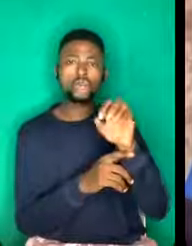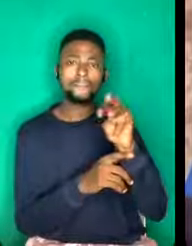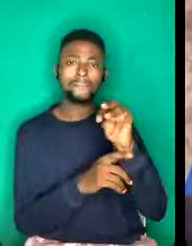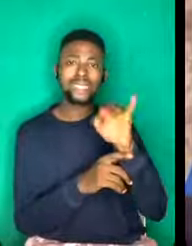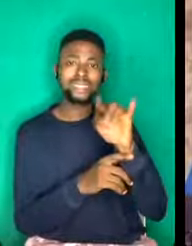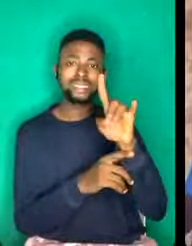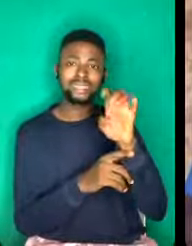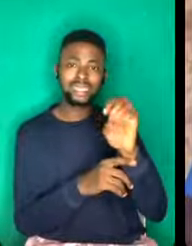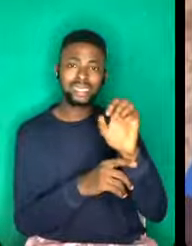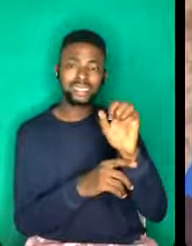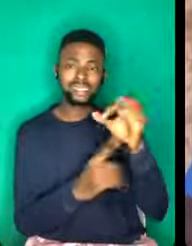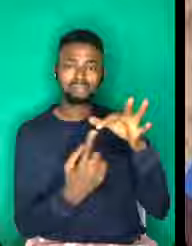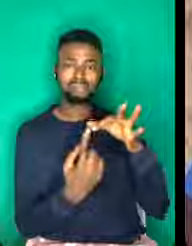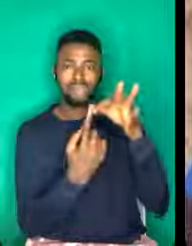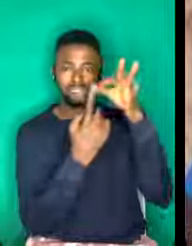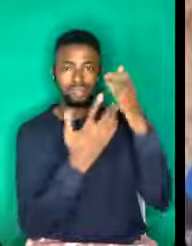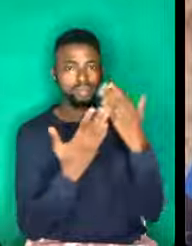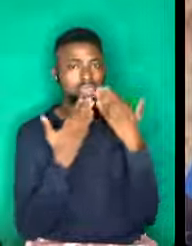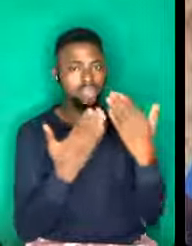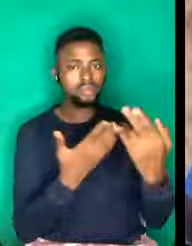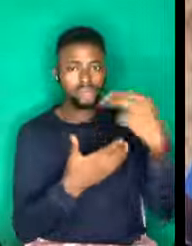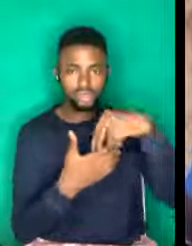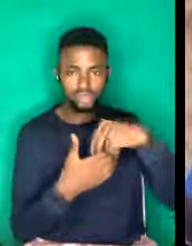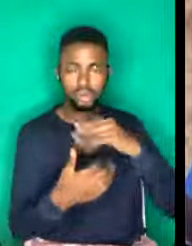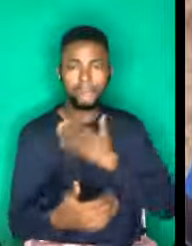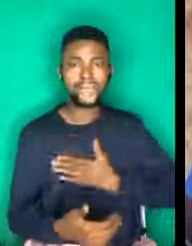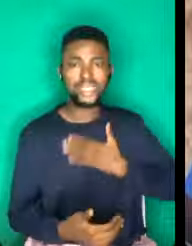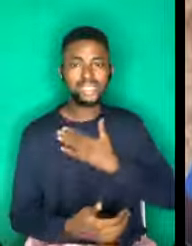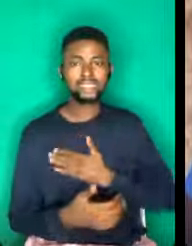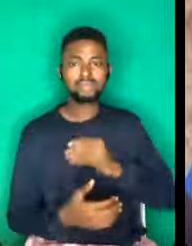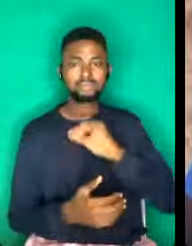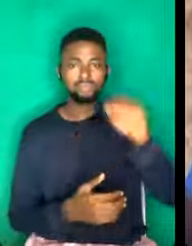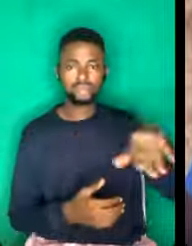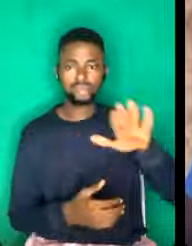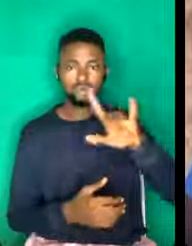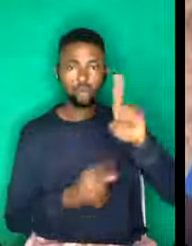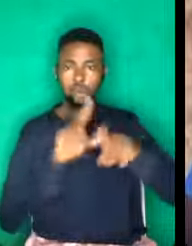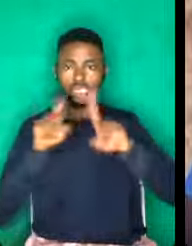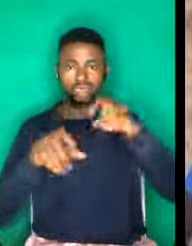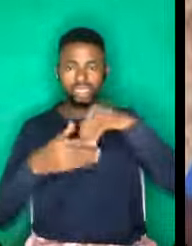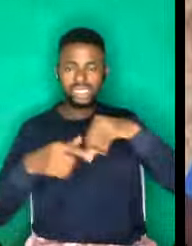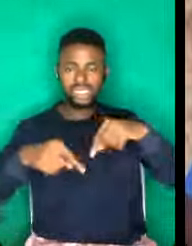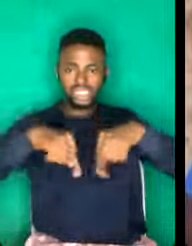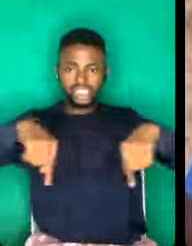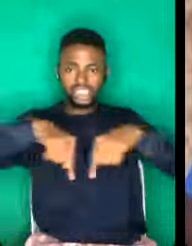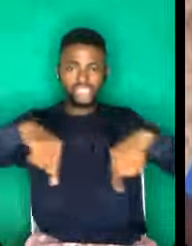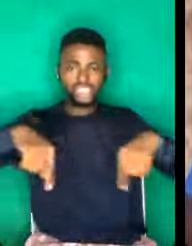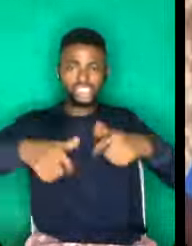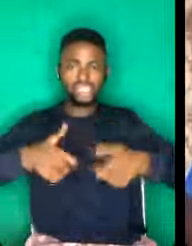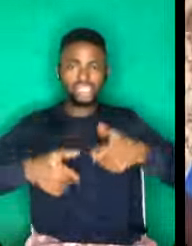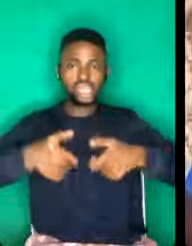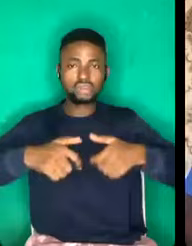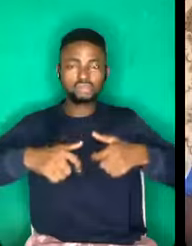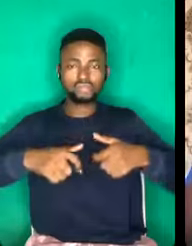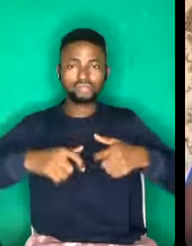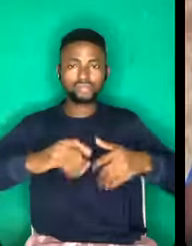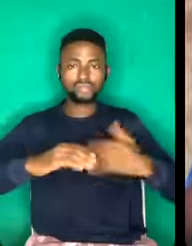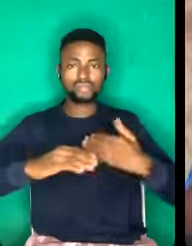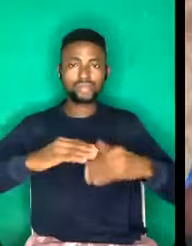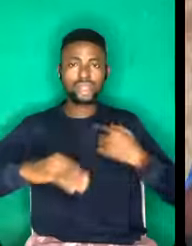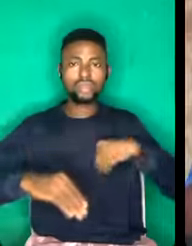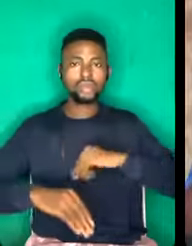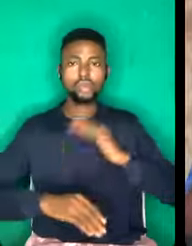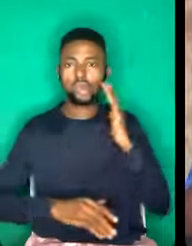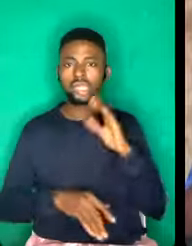you for joining us. Please drop your question in the chat box, and we will definitely do justice to